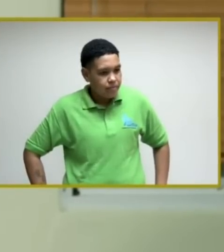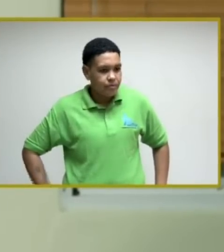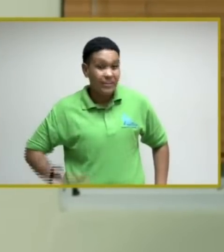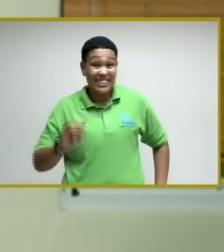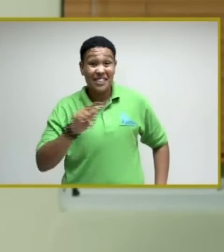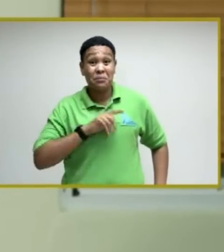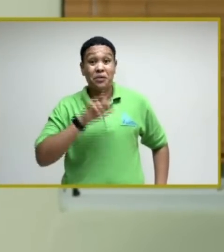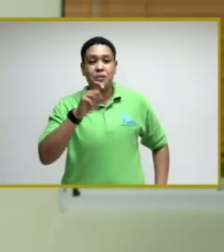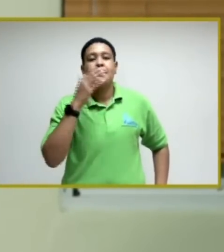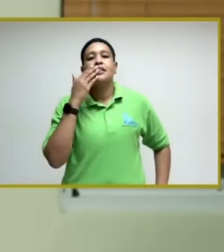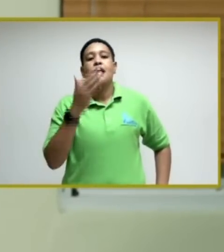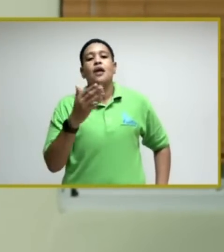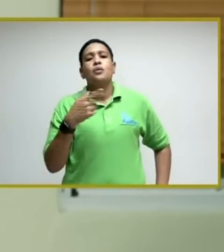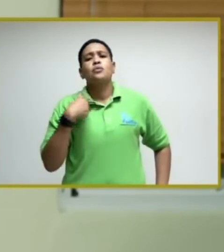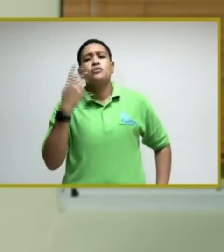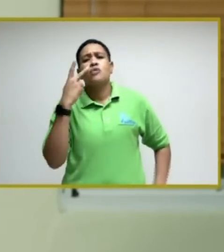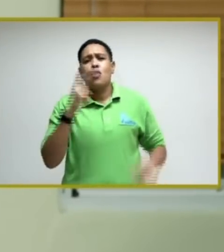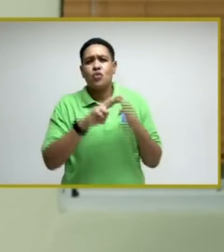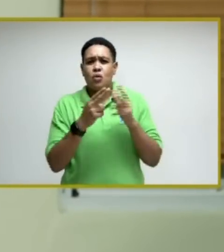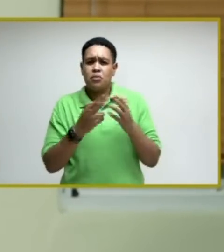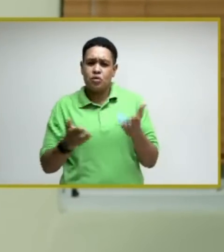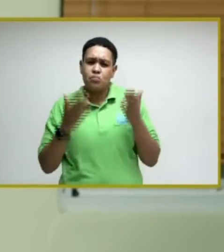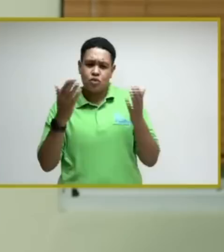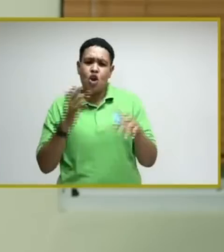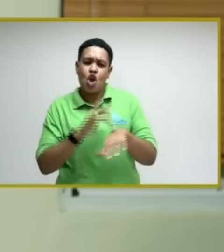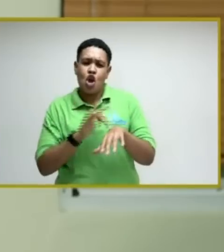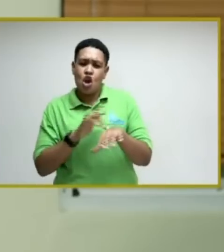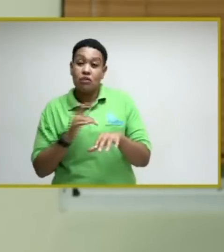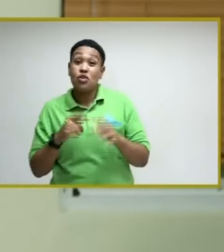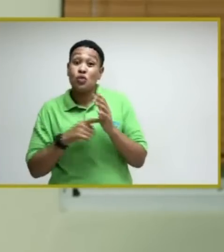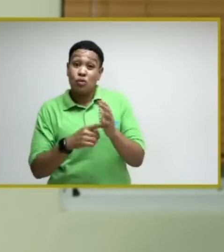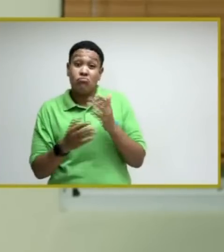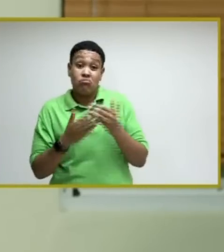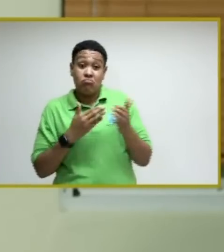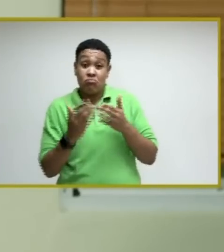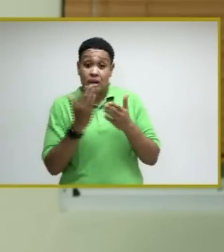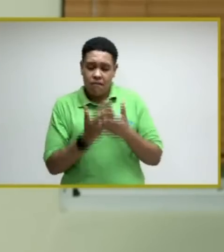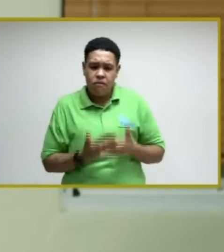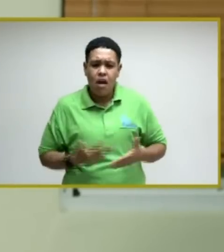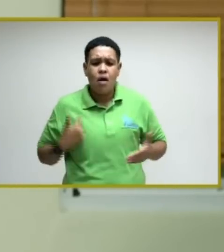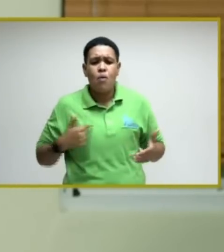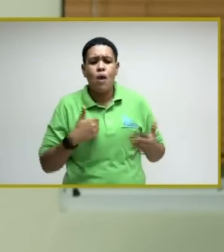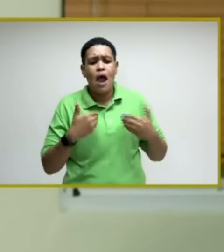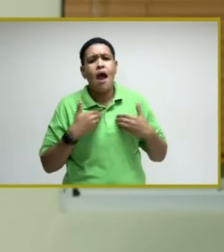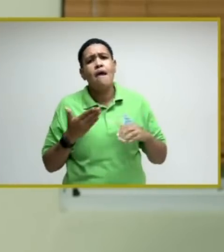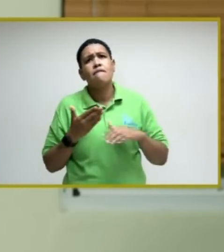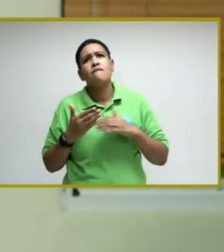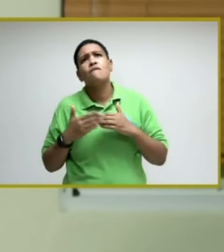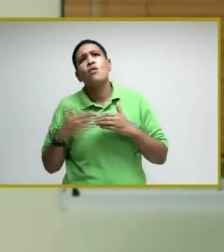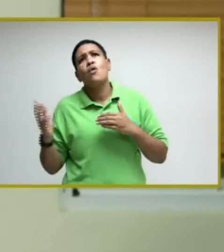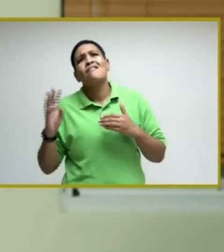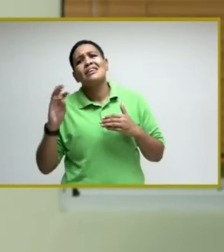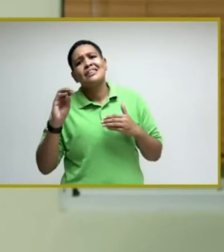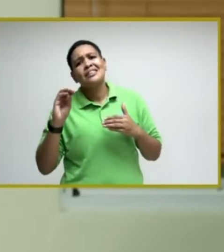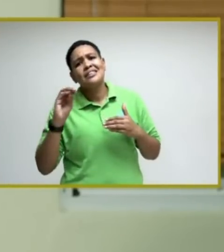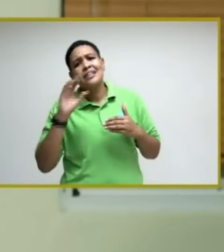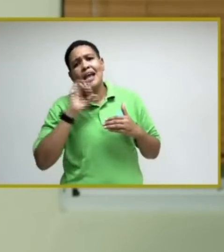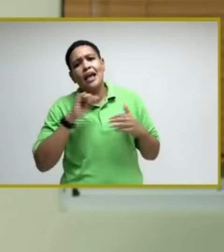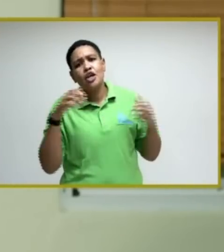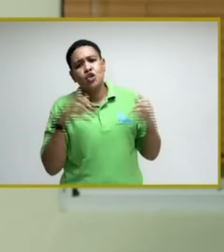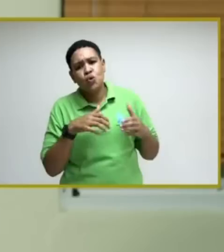presented earlier that showed that despite the fact that we have the over 60 age